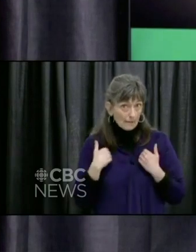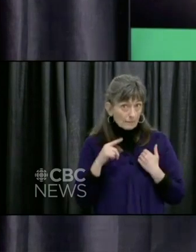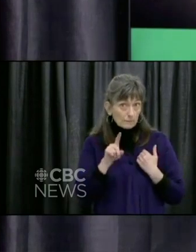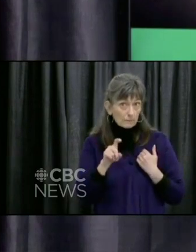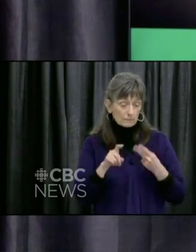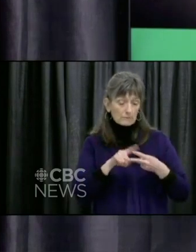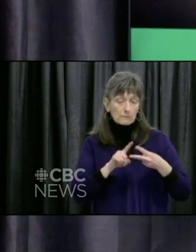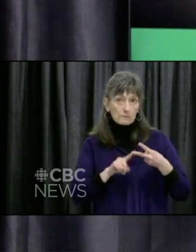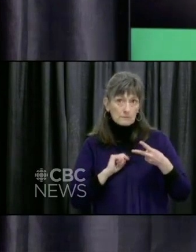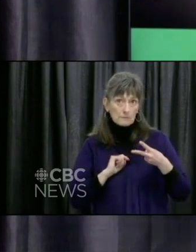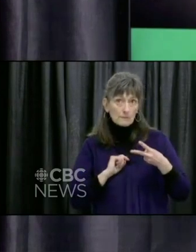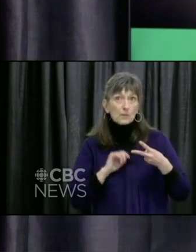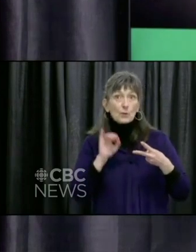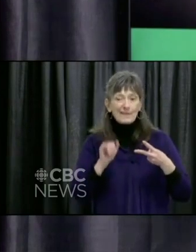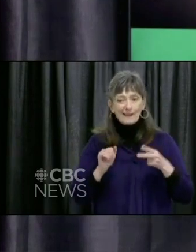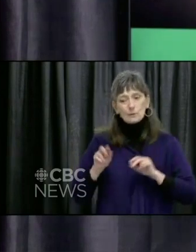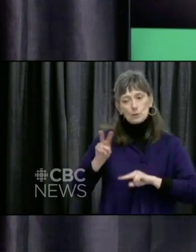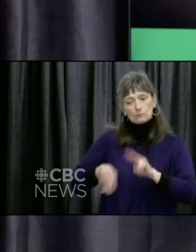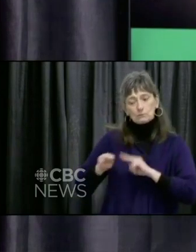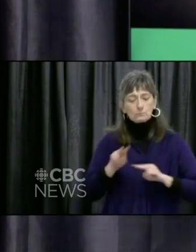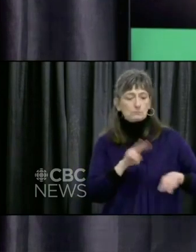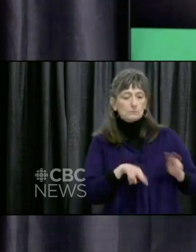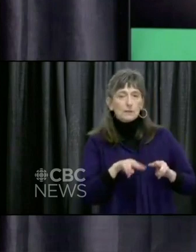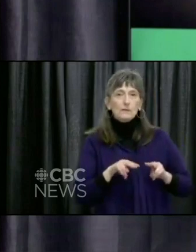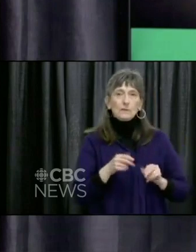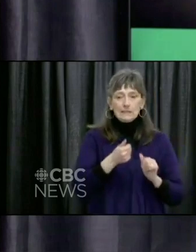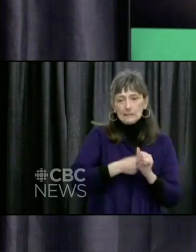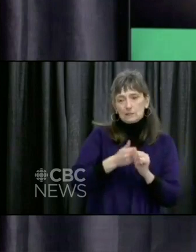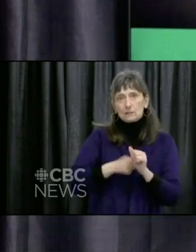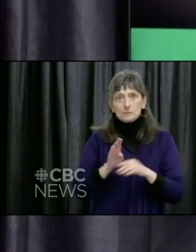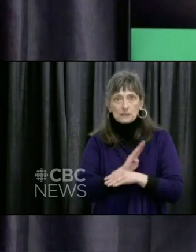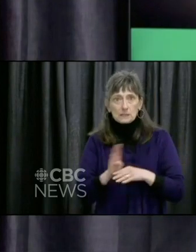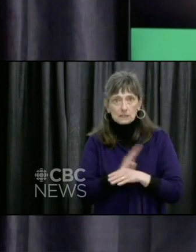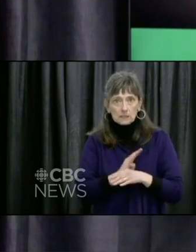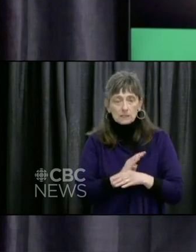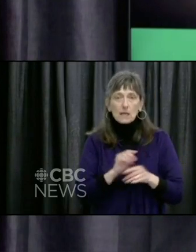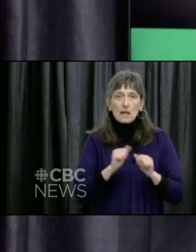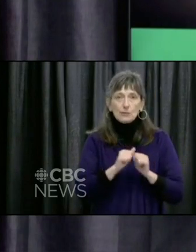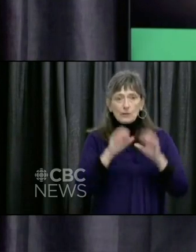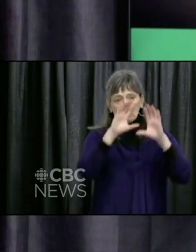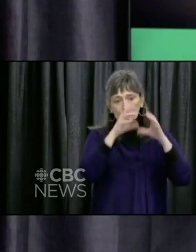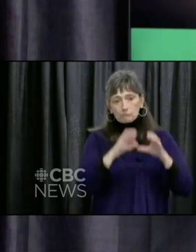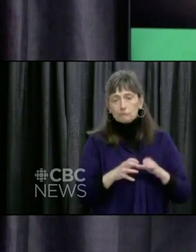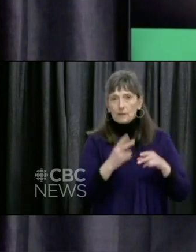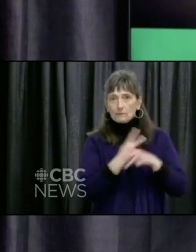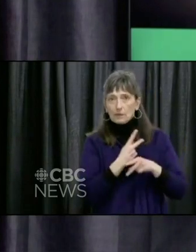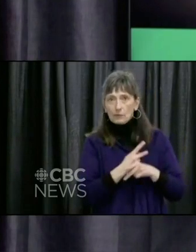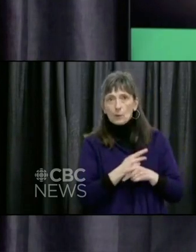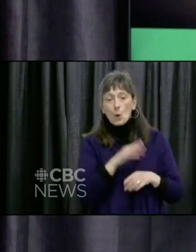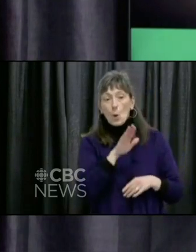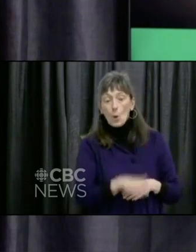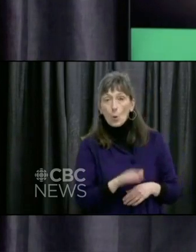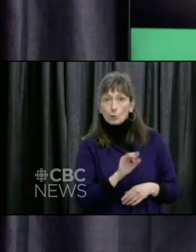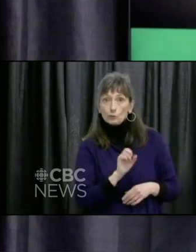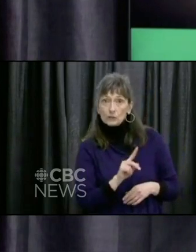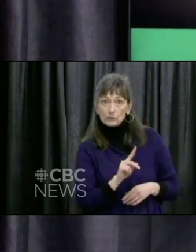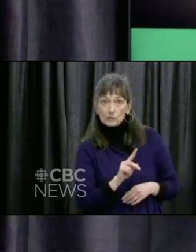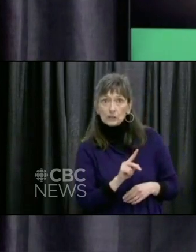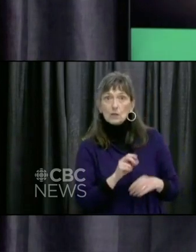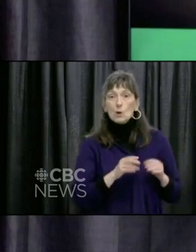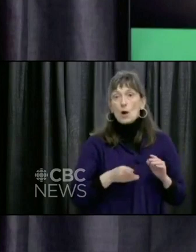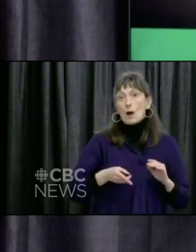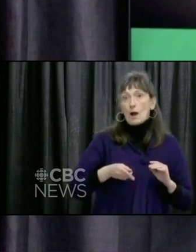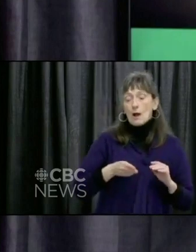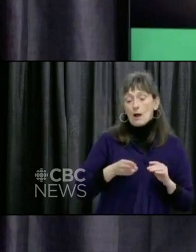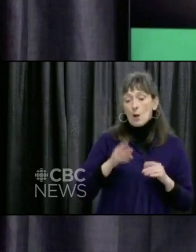there can be risk assessments done for each of the businesses, and then you can sort of categorize them in terms of low risk for contact,